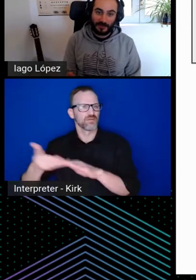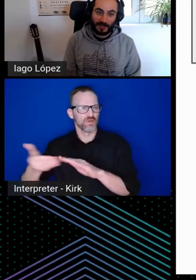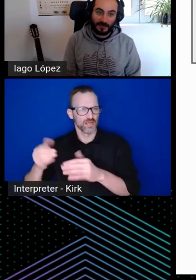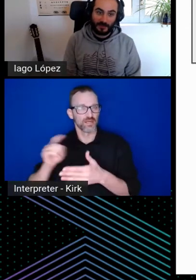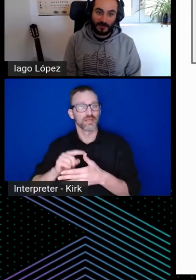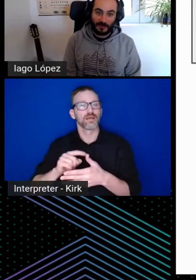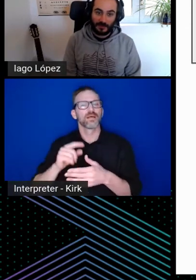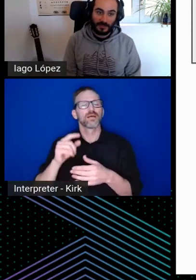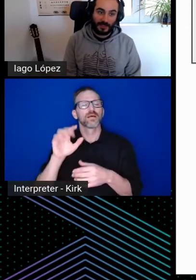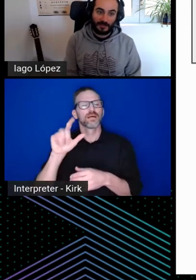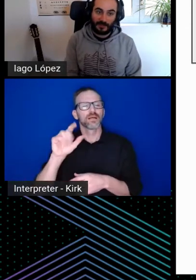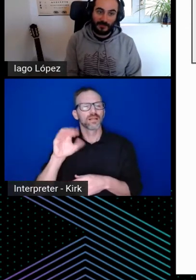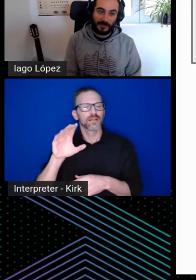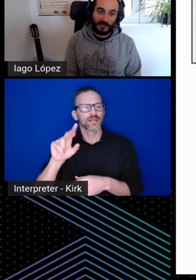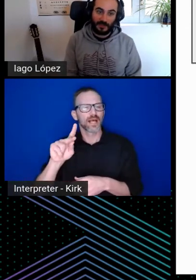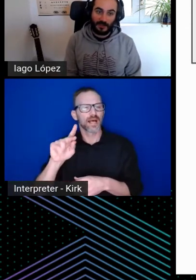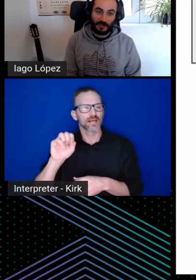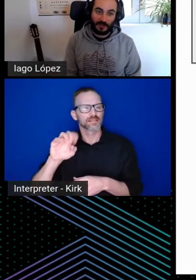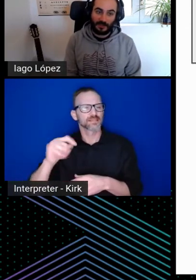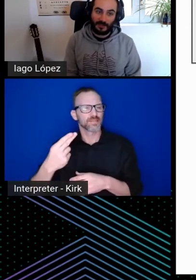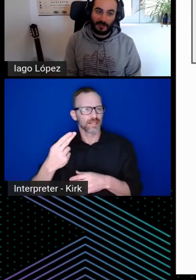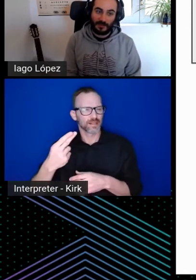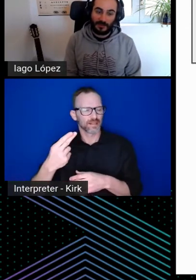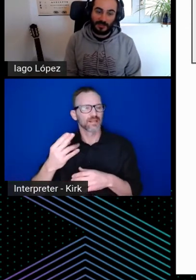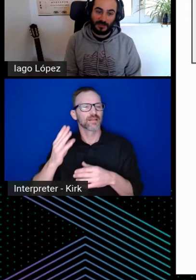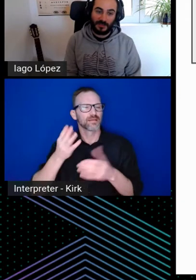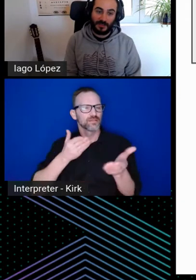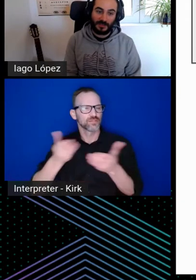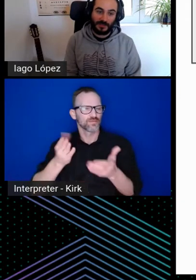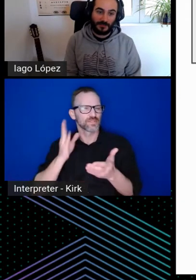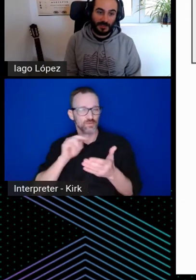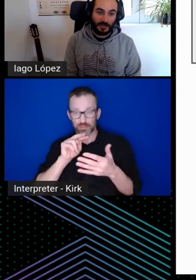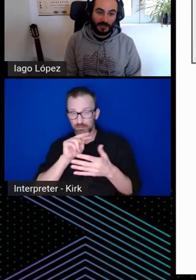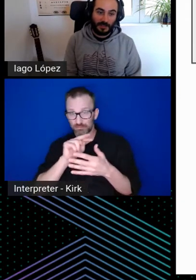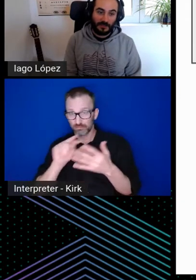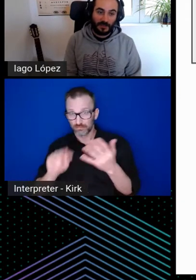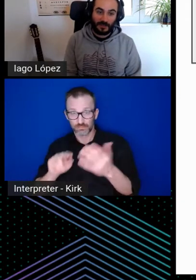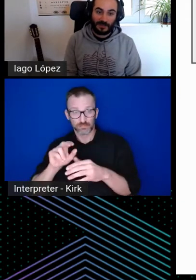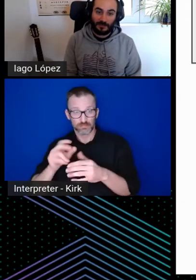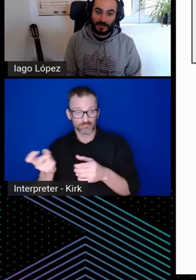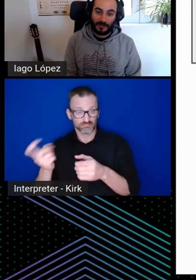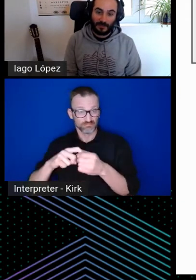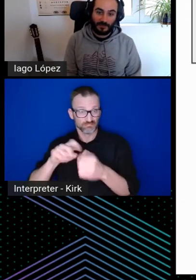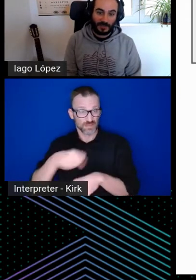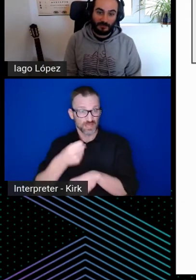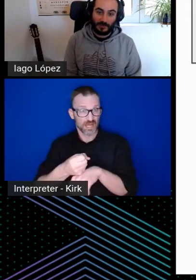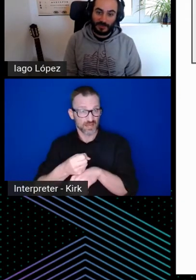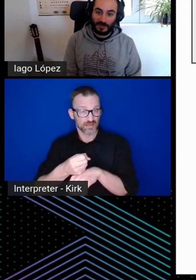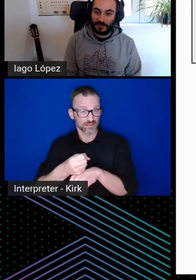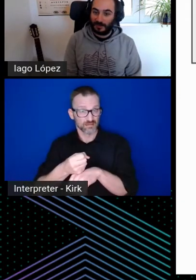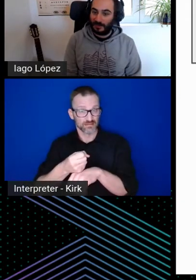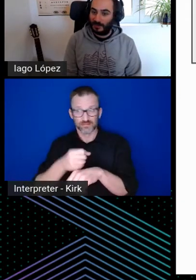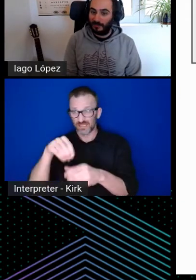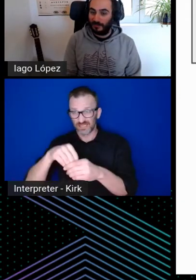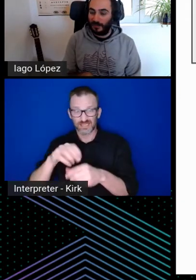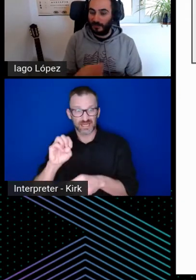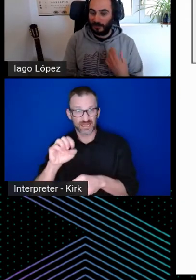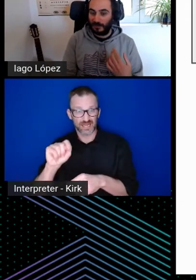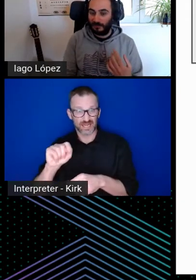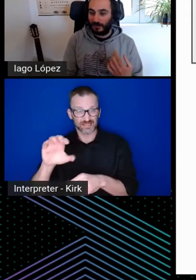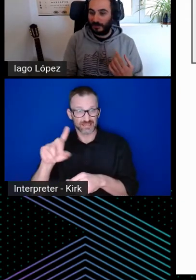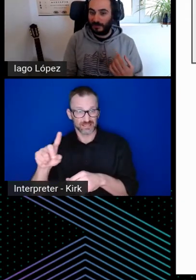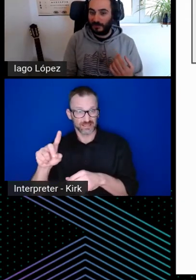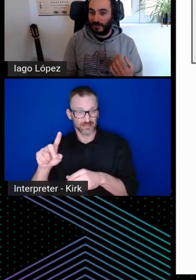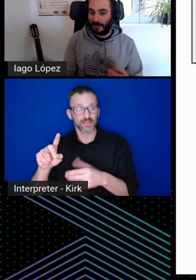service inside your node checks if there's a lock on your etcd cluster. If the lock is available, it will just